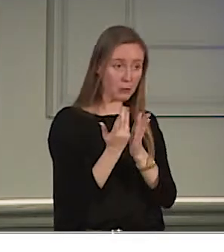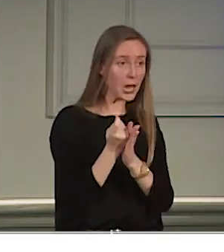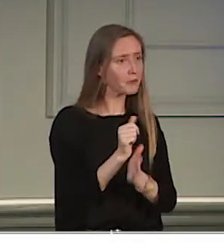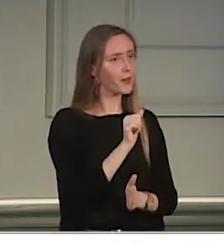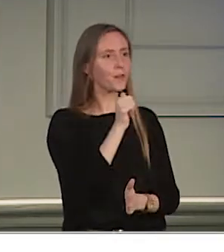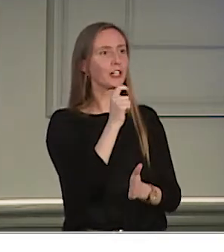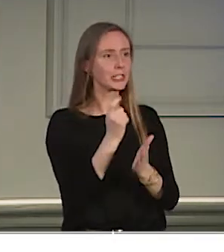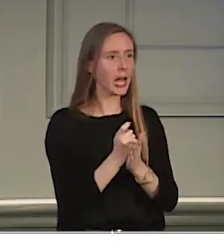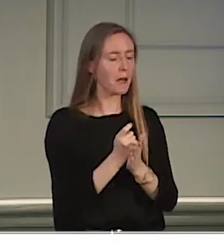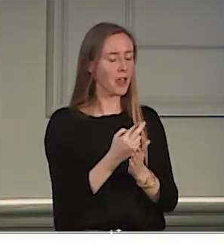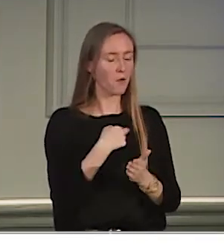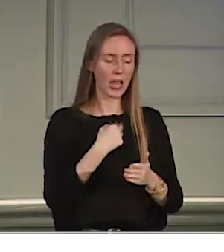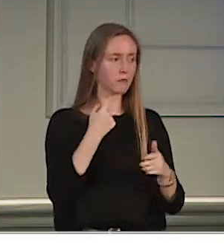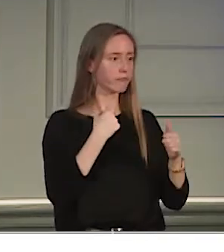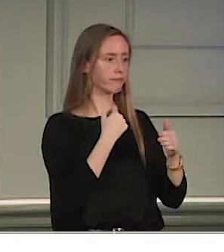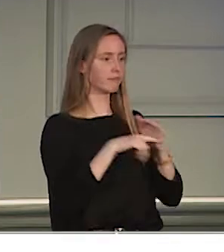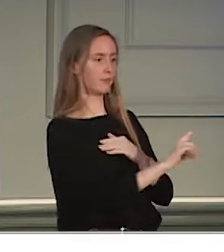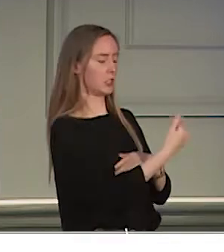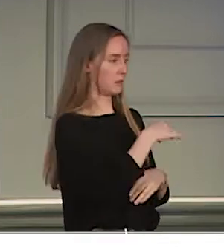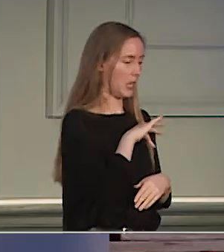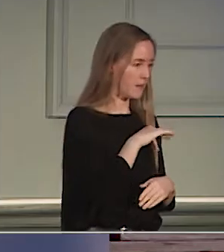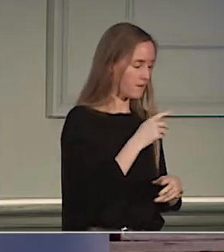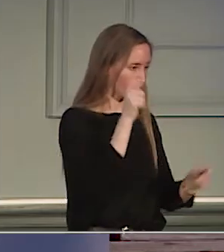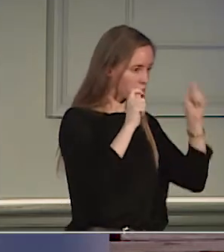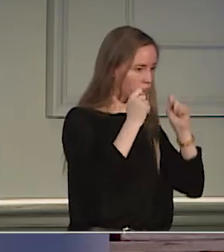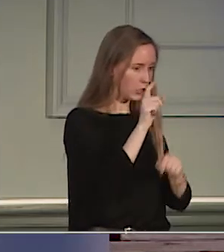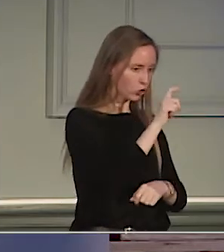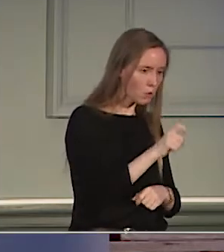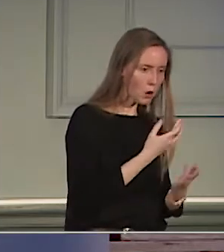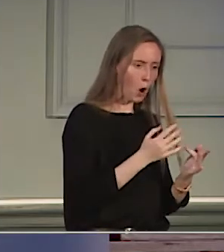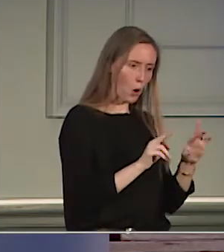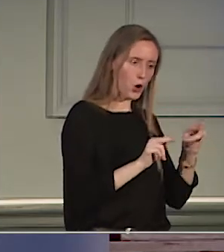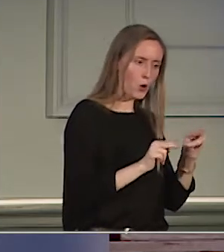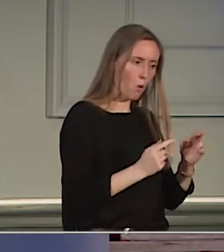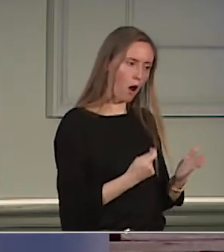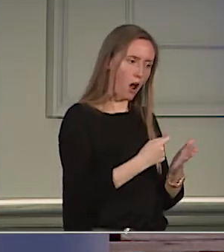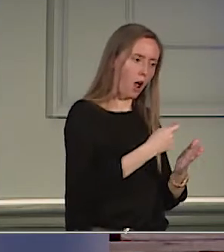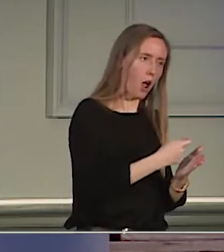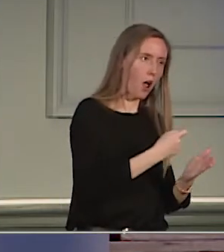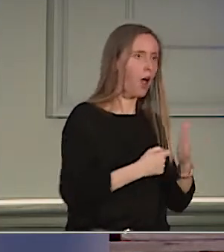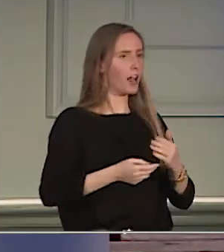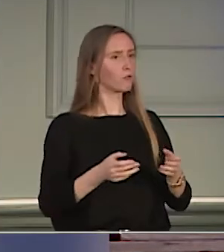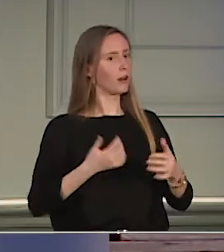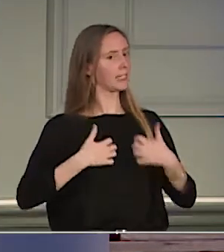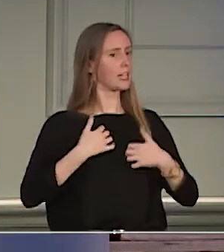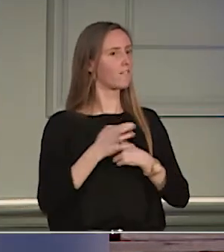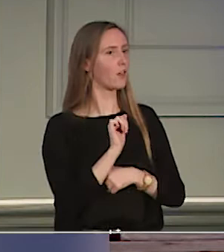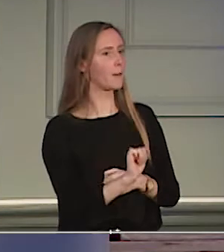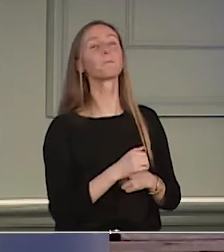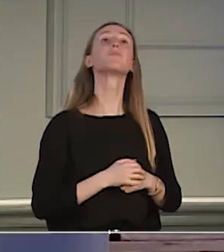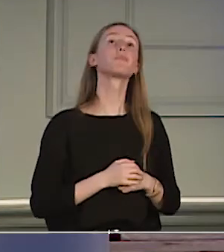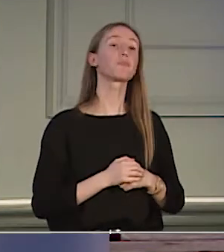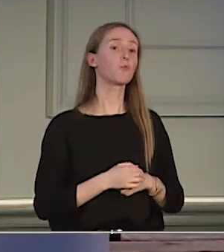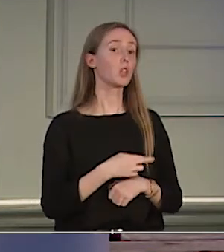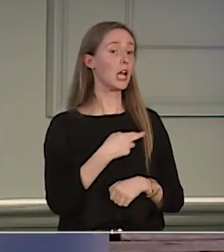chunk of time where they can go off on their own and think about their subject. And it's very exciting for many of them. And there's the possibility to contribute meaningfully to